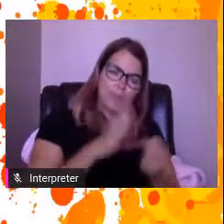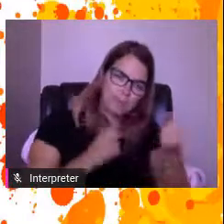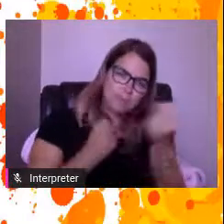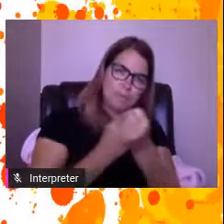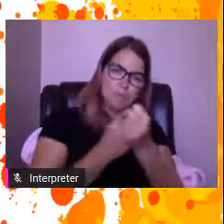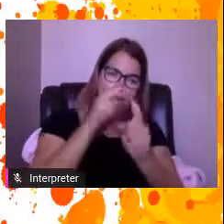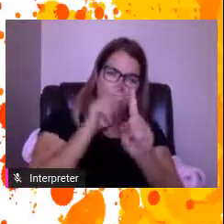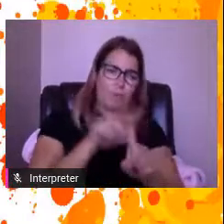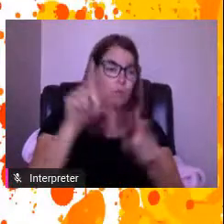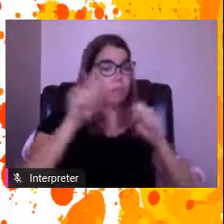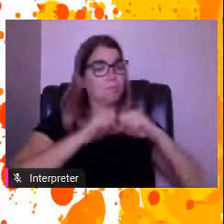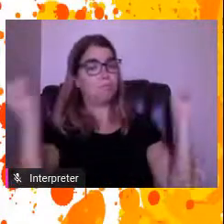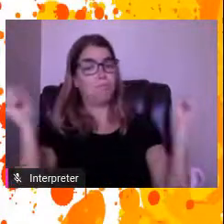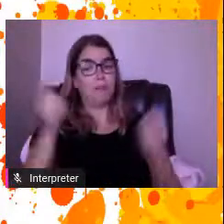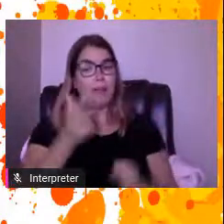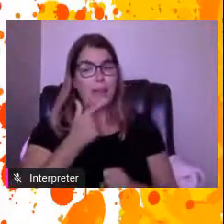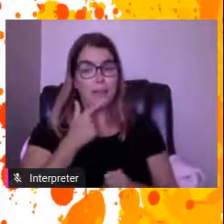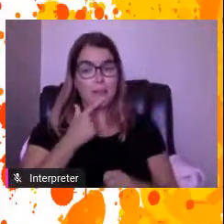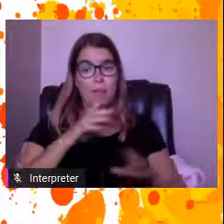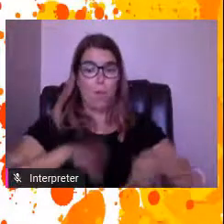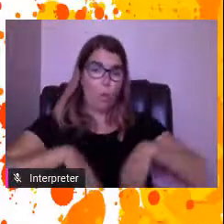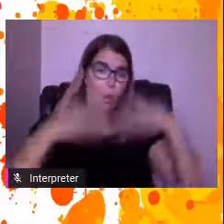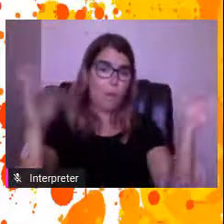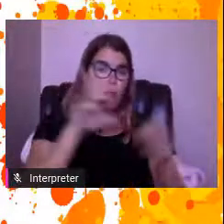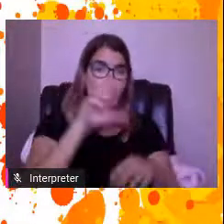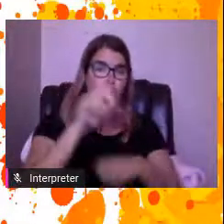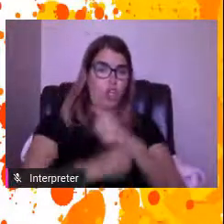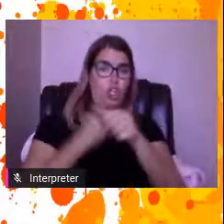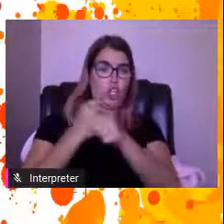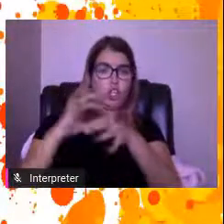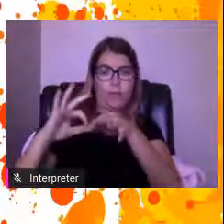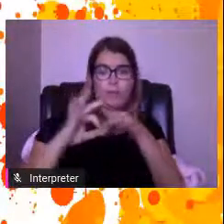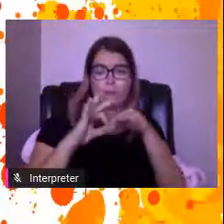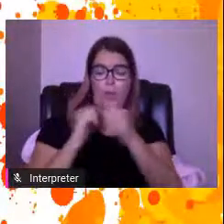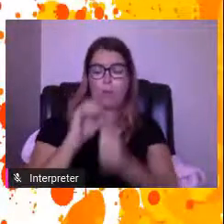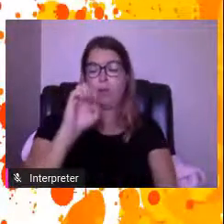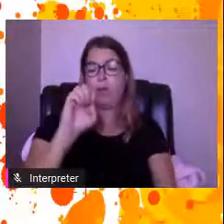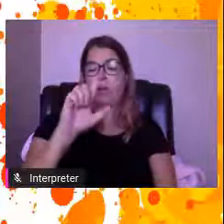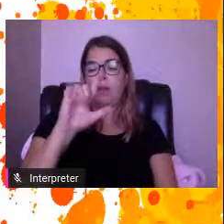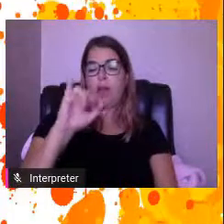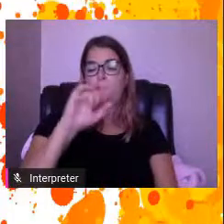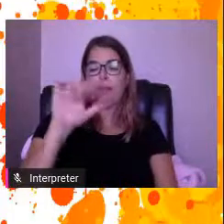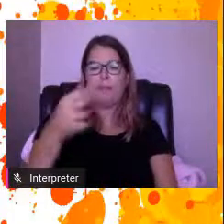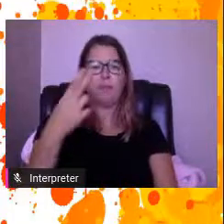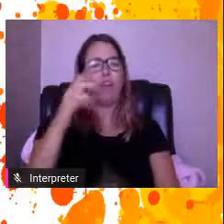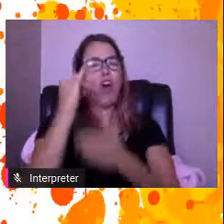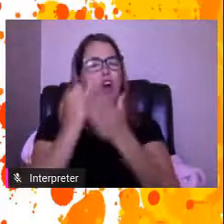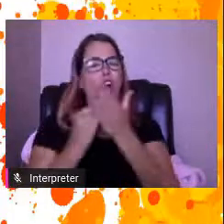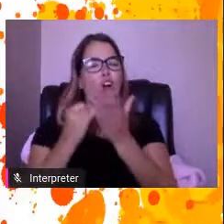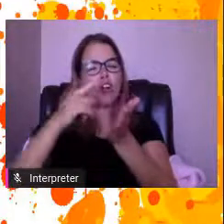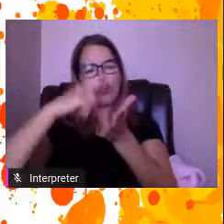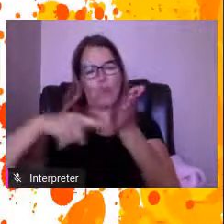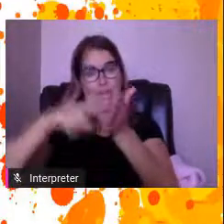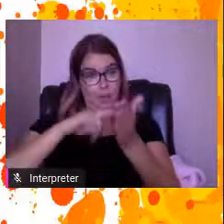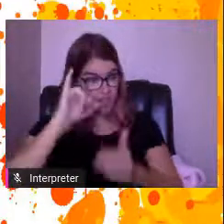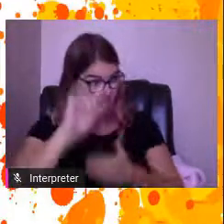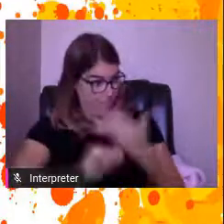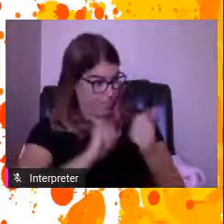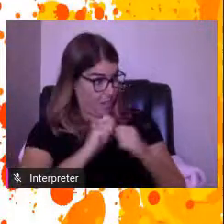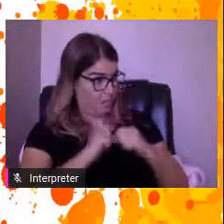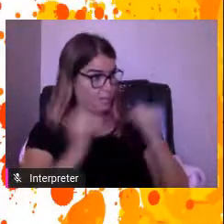lesbian and was open about her 30-year partnership with art critic Elizabeth McClausand in an era where coming out was very rare.